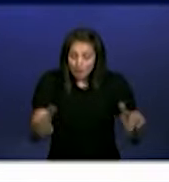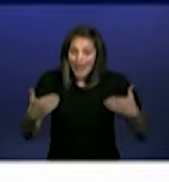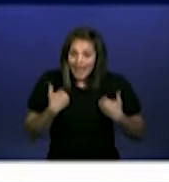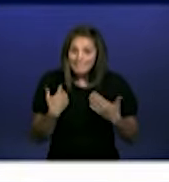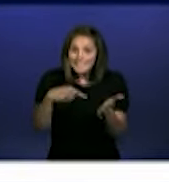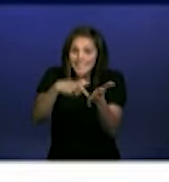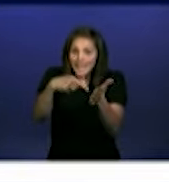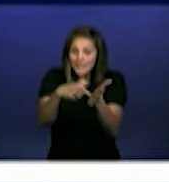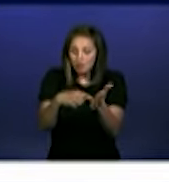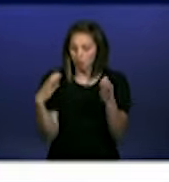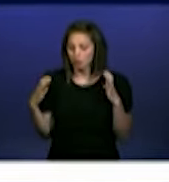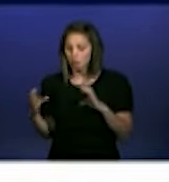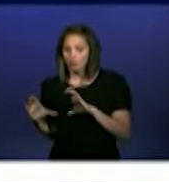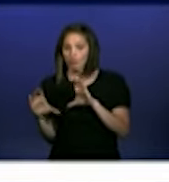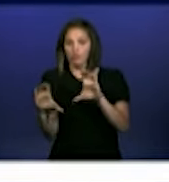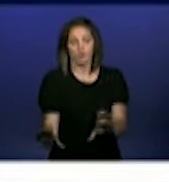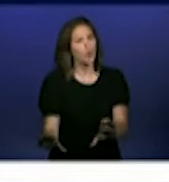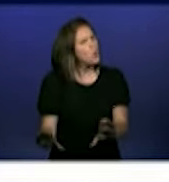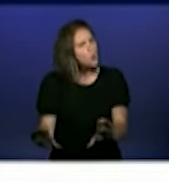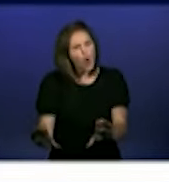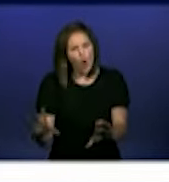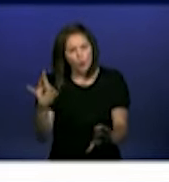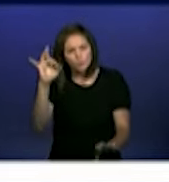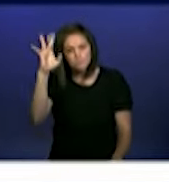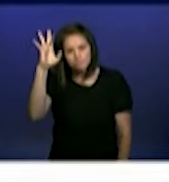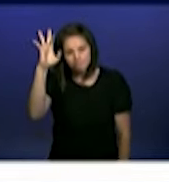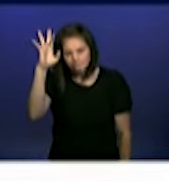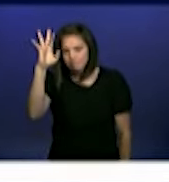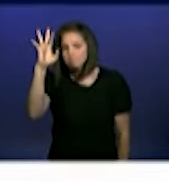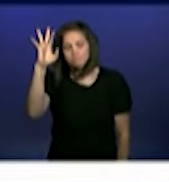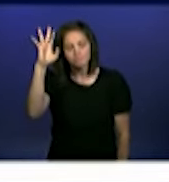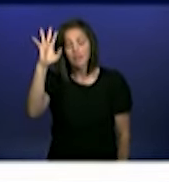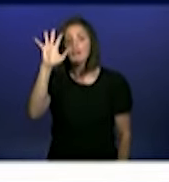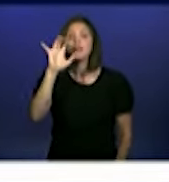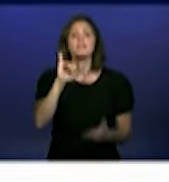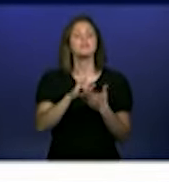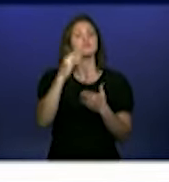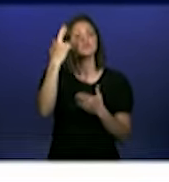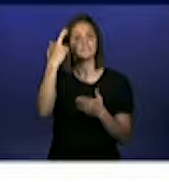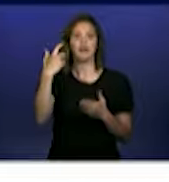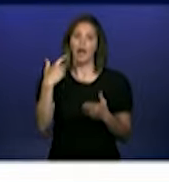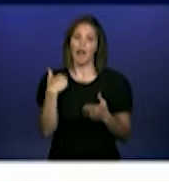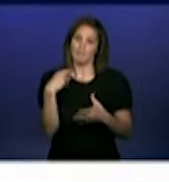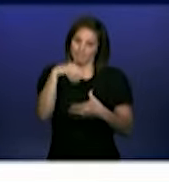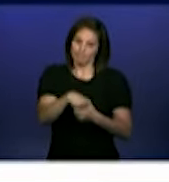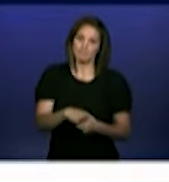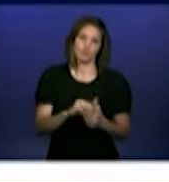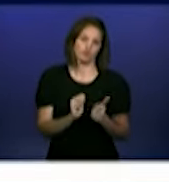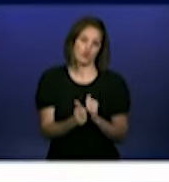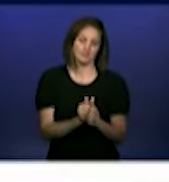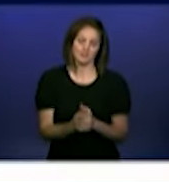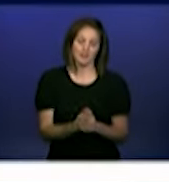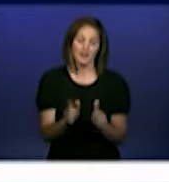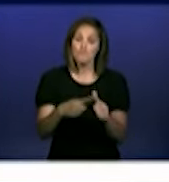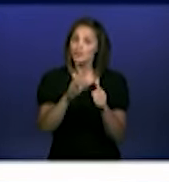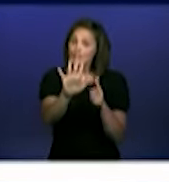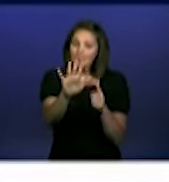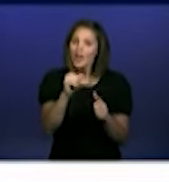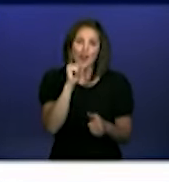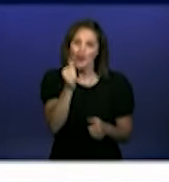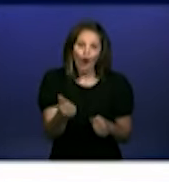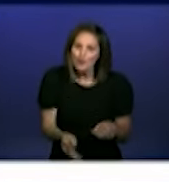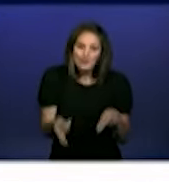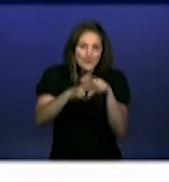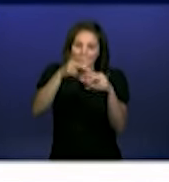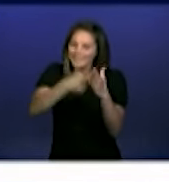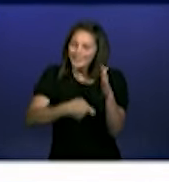and it is a horrible thing to be doing. And it's also the reason why I got in the race. First, no, we're not going to raise